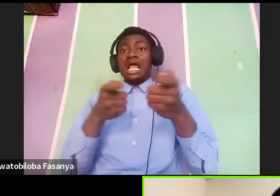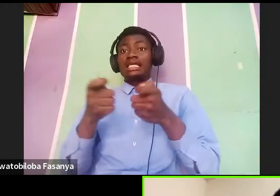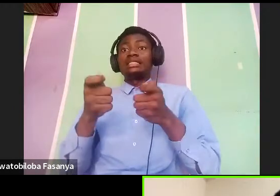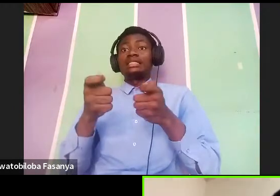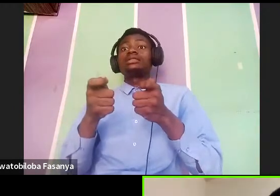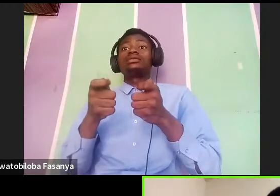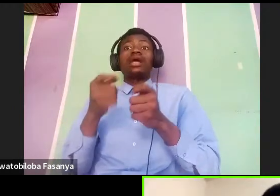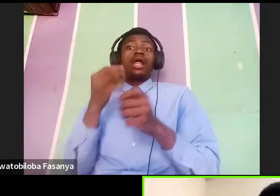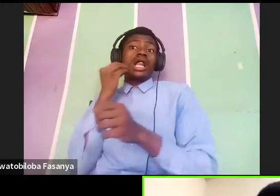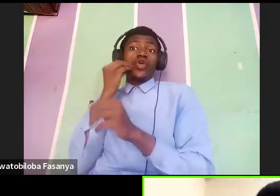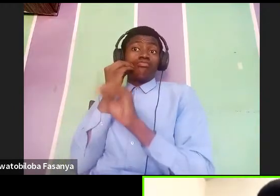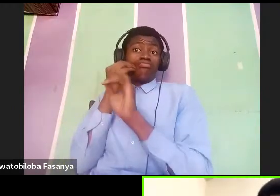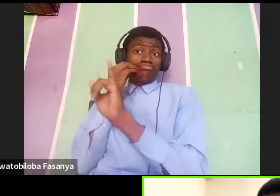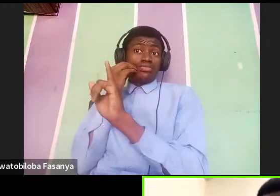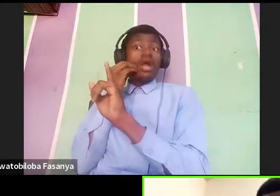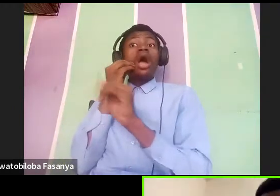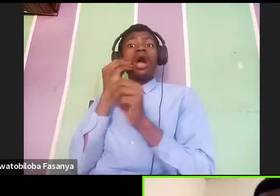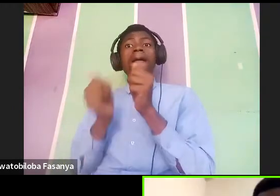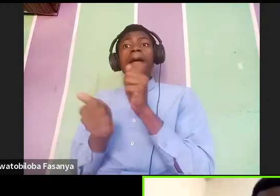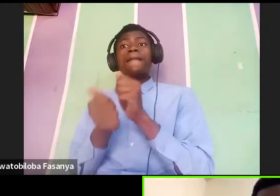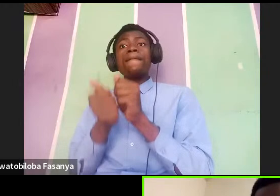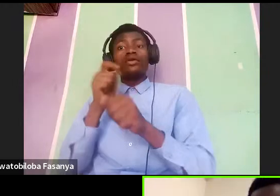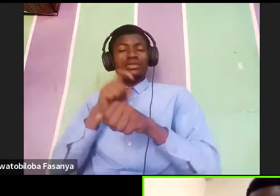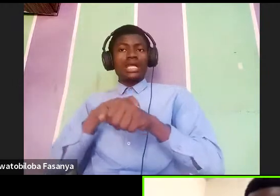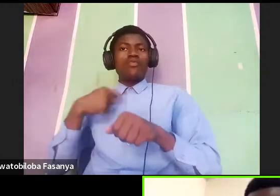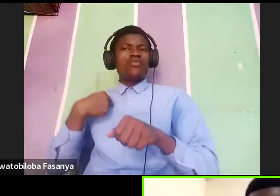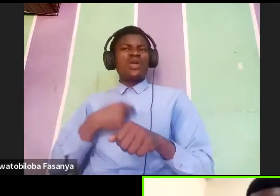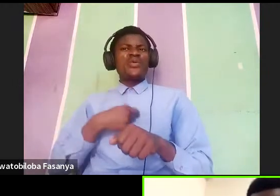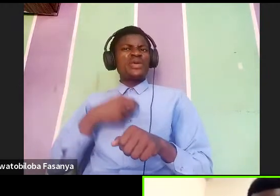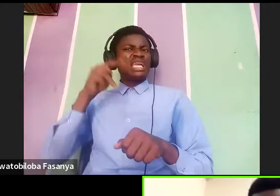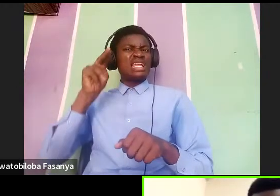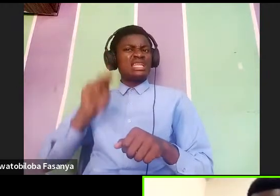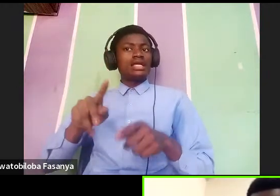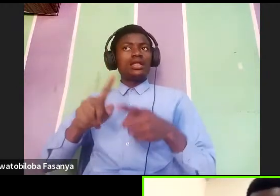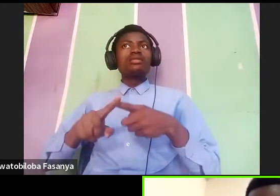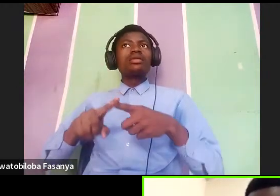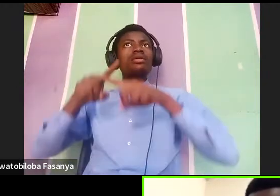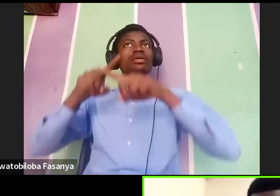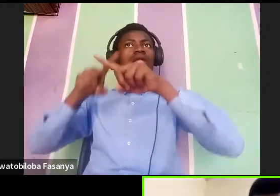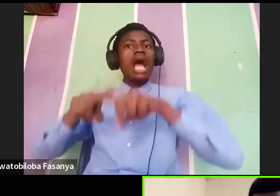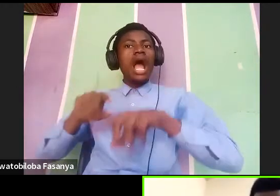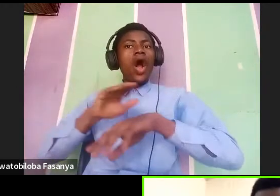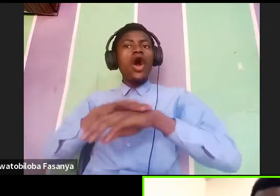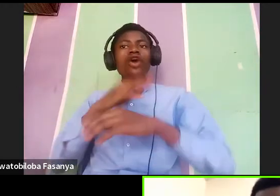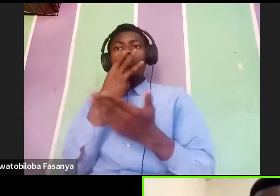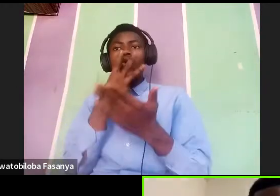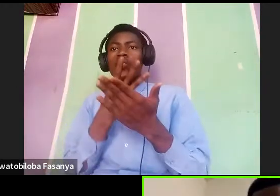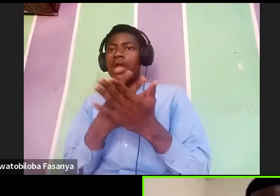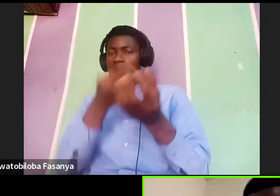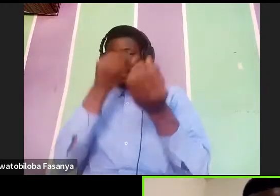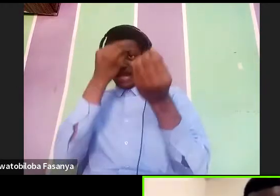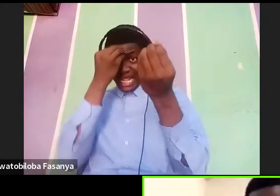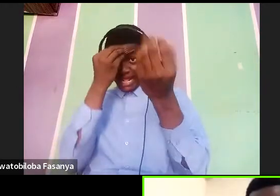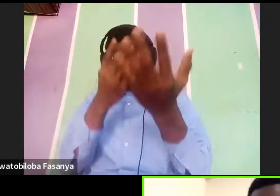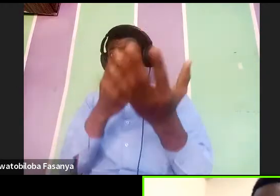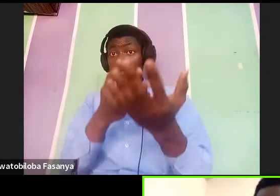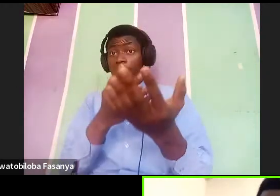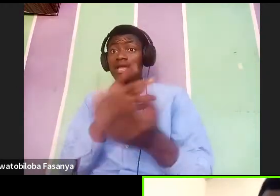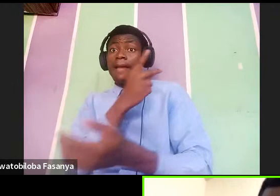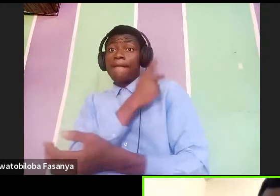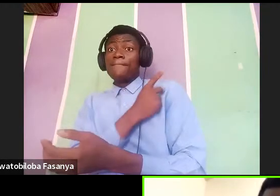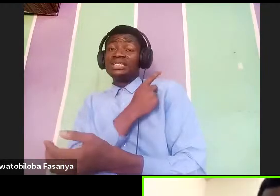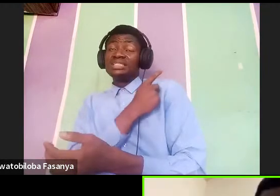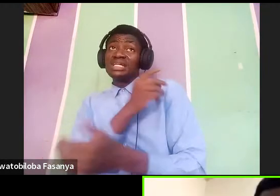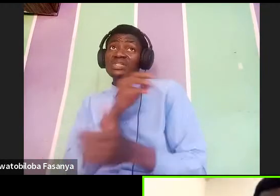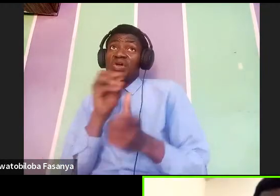need to rely on how, you know, well-informed the patients are, or the parents are of